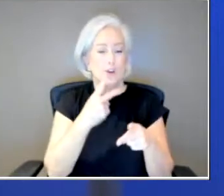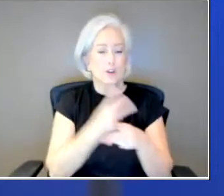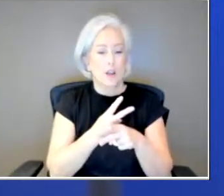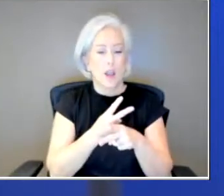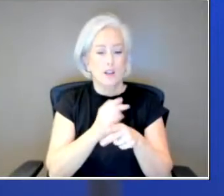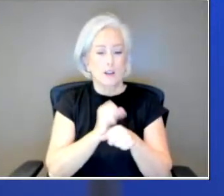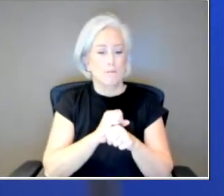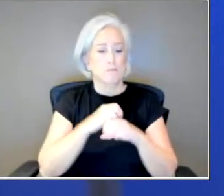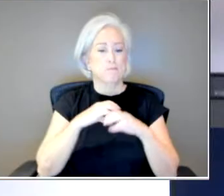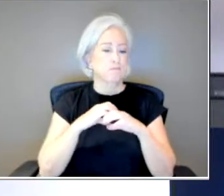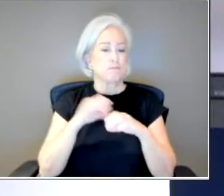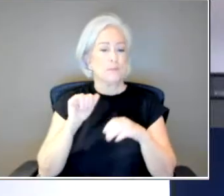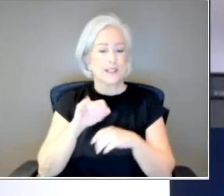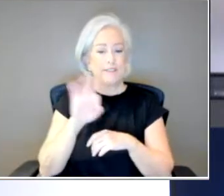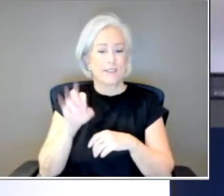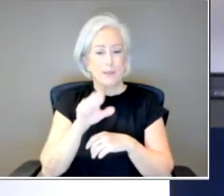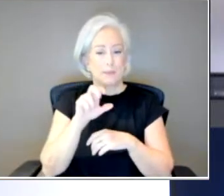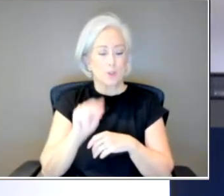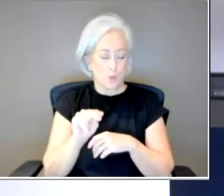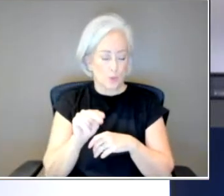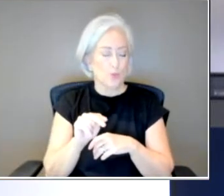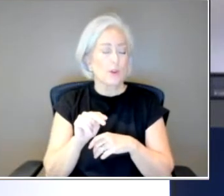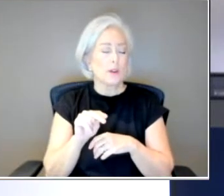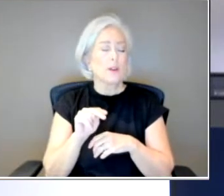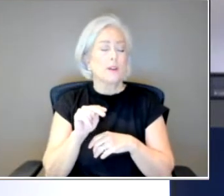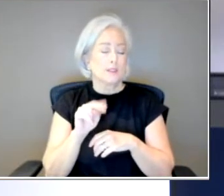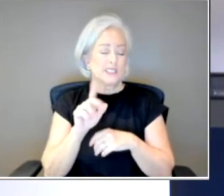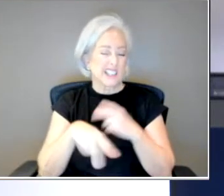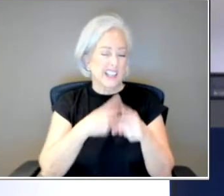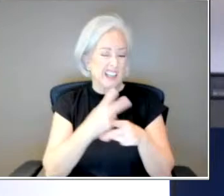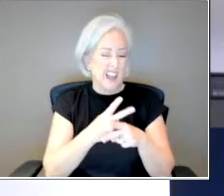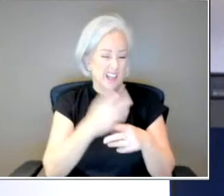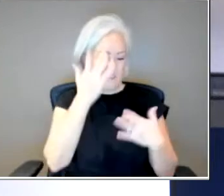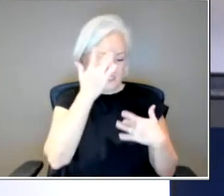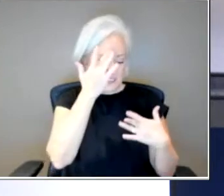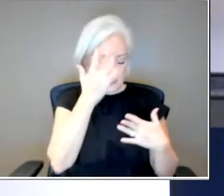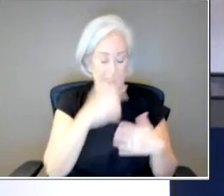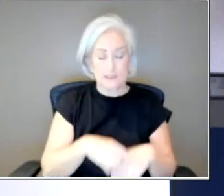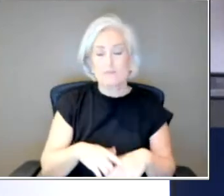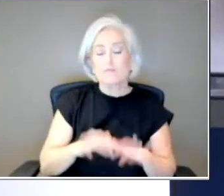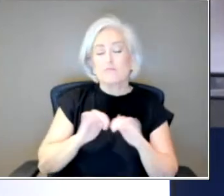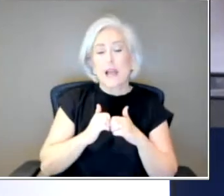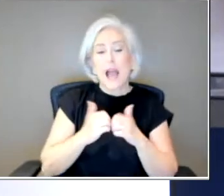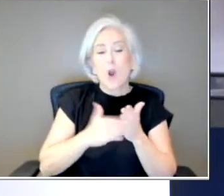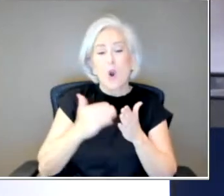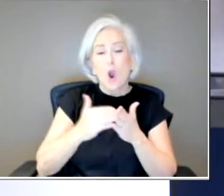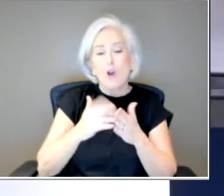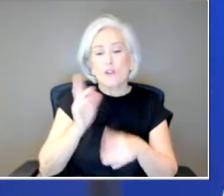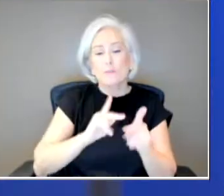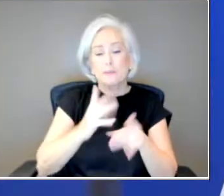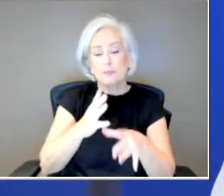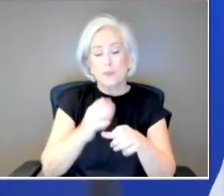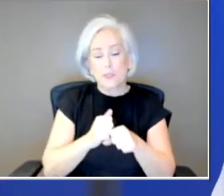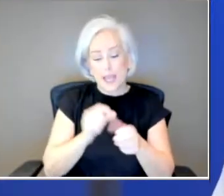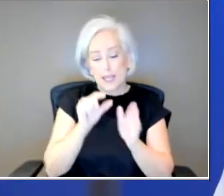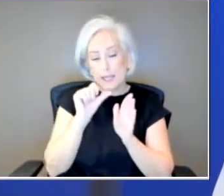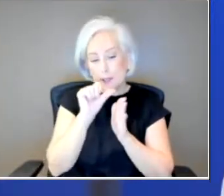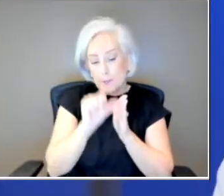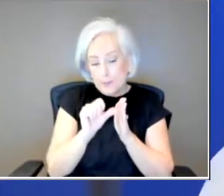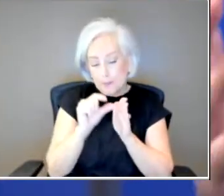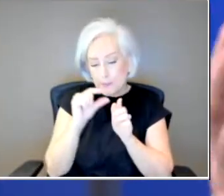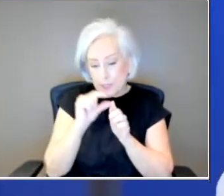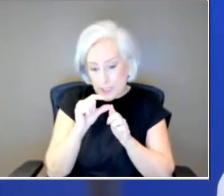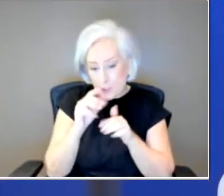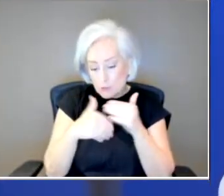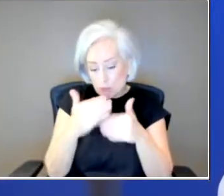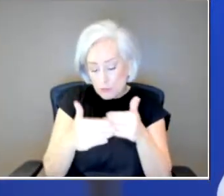arthropathies right now. So how often does someone get this procedure and then not notice an improvement in pain? Does that happen? It's not very often. So